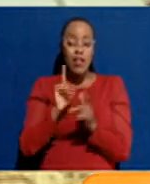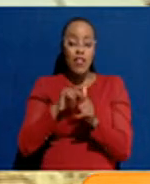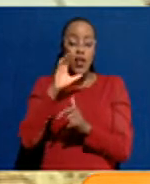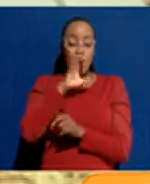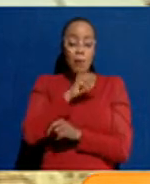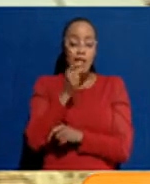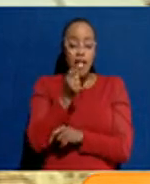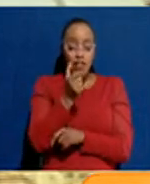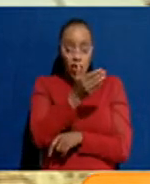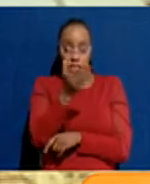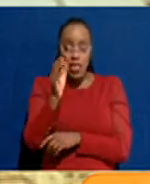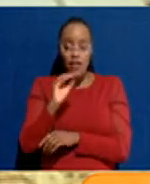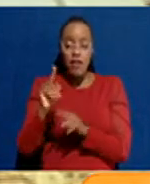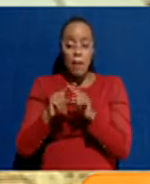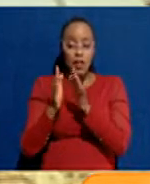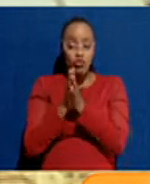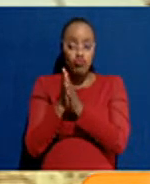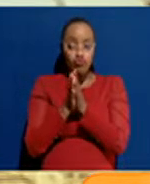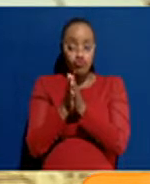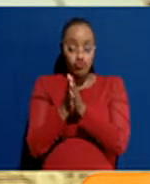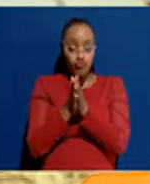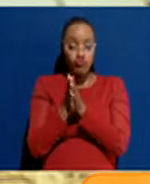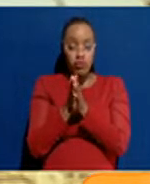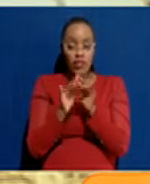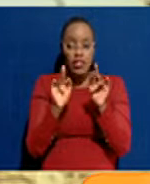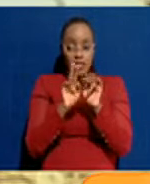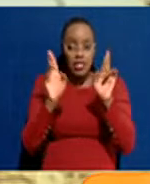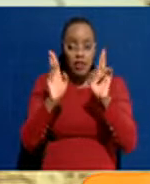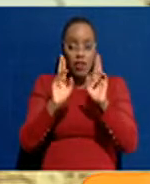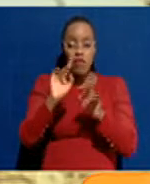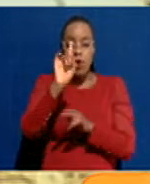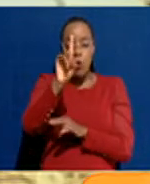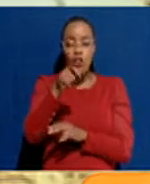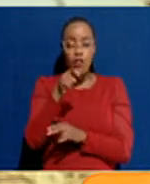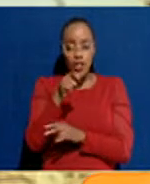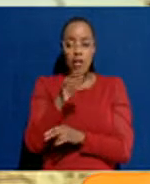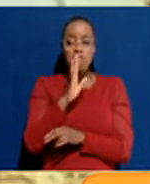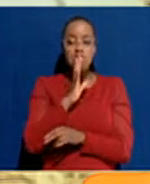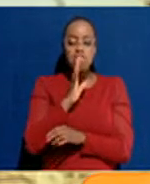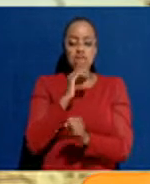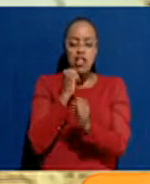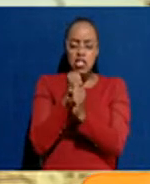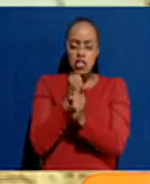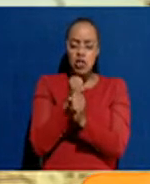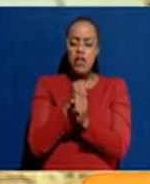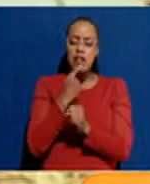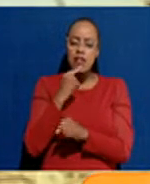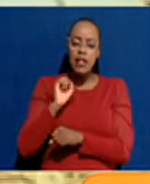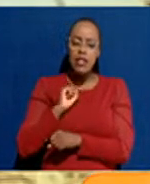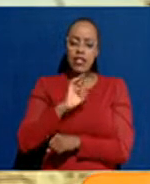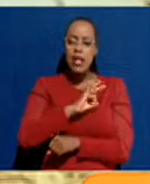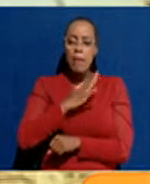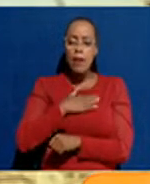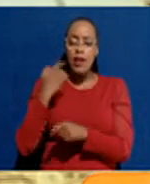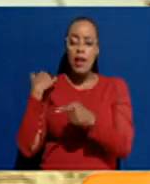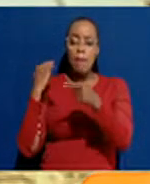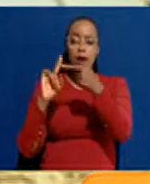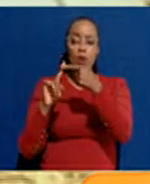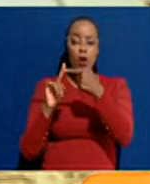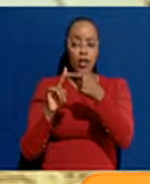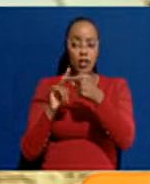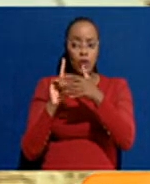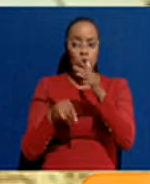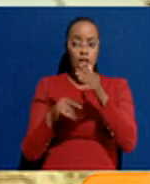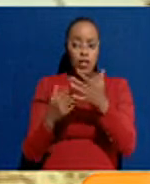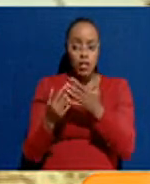few. But we are so determined. And in fact, one of the key addresses that I do address my staff, first of all, is to